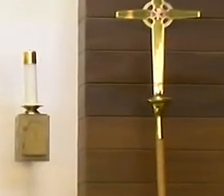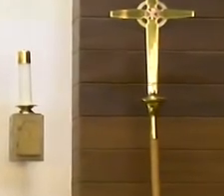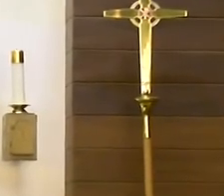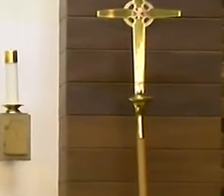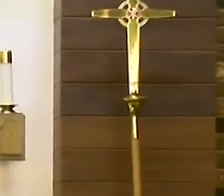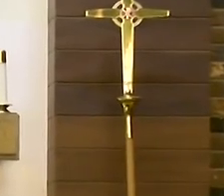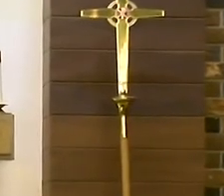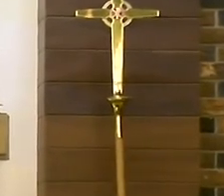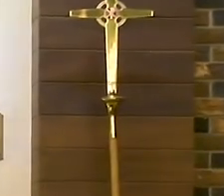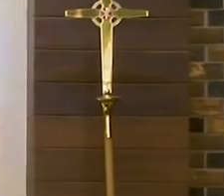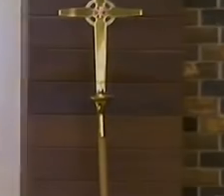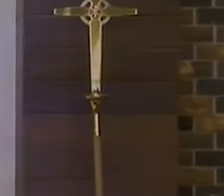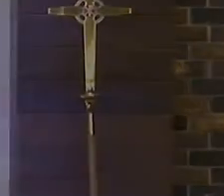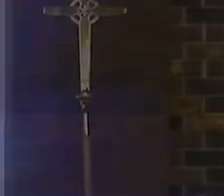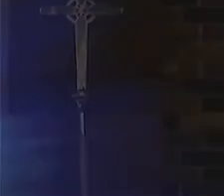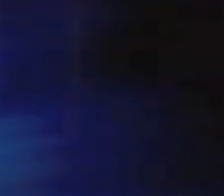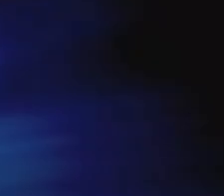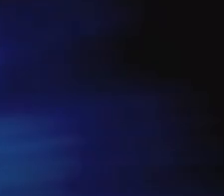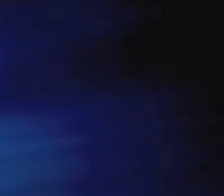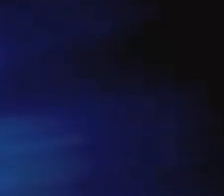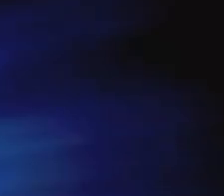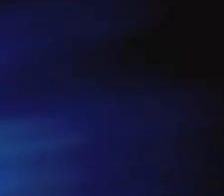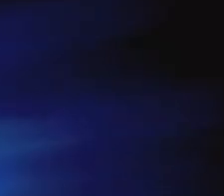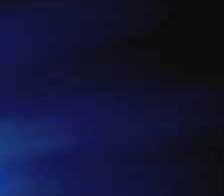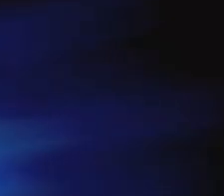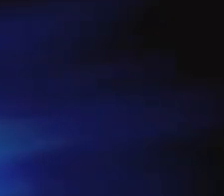begin after this opening hymn.